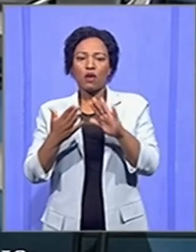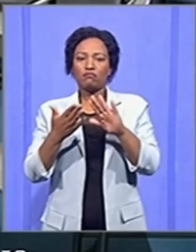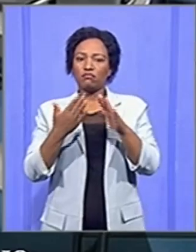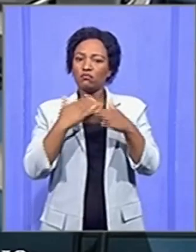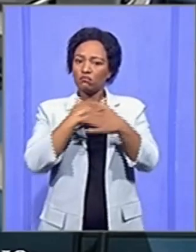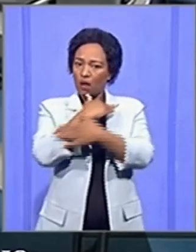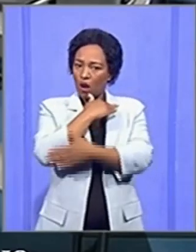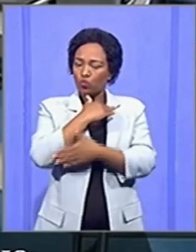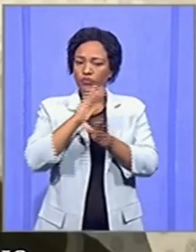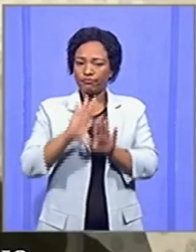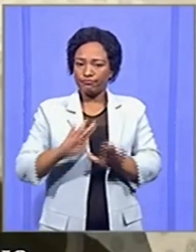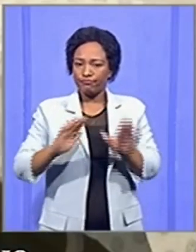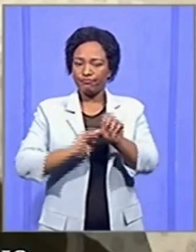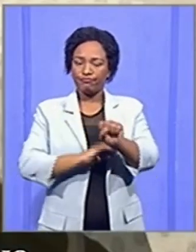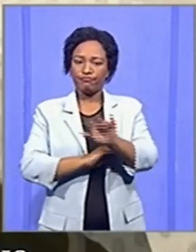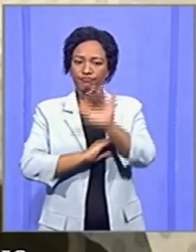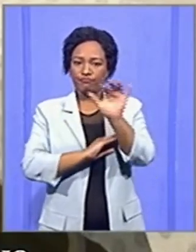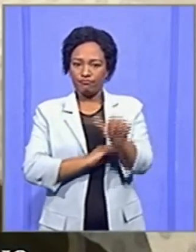bosetšhaba.